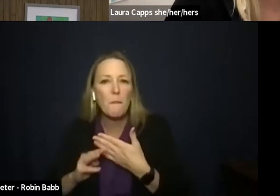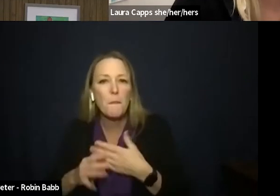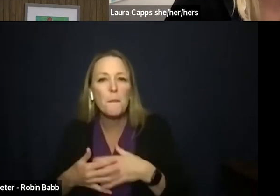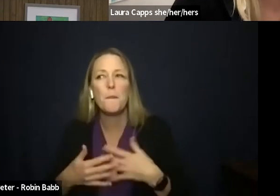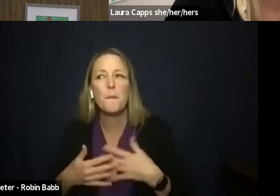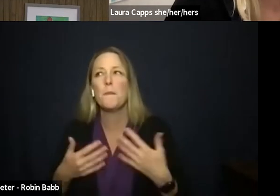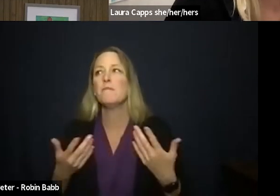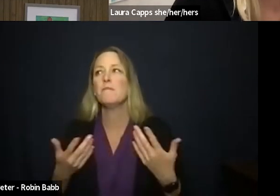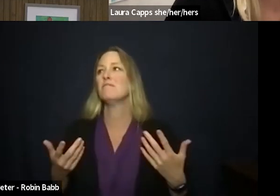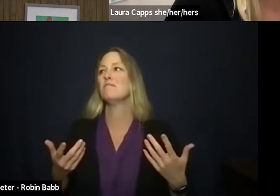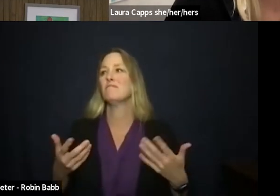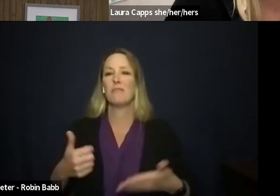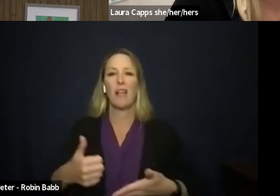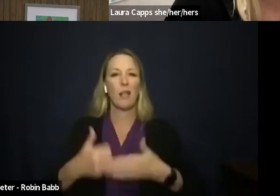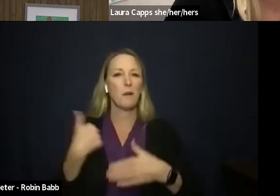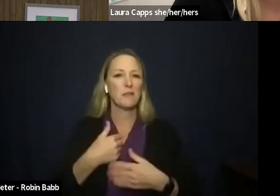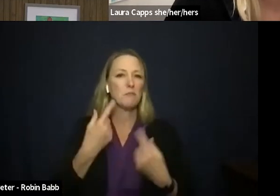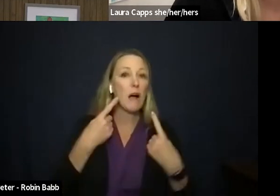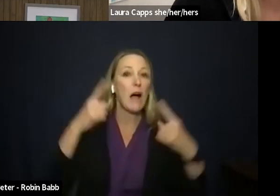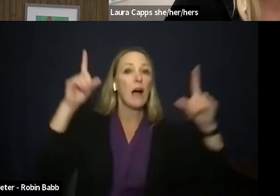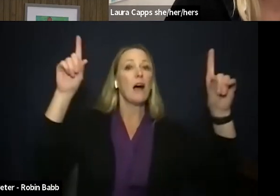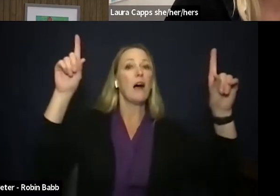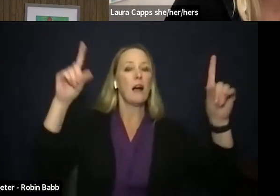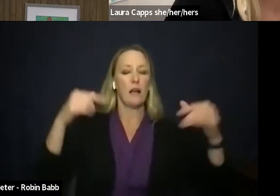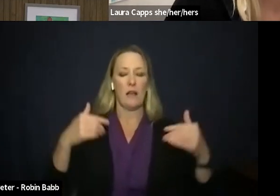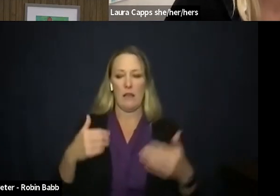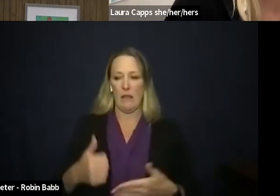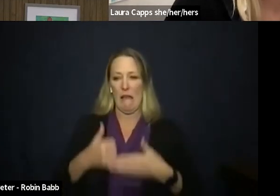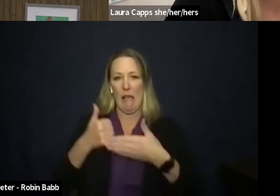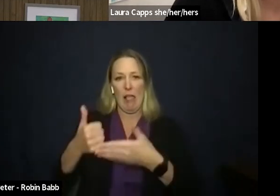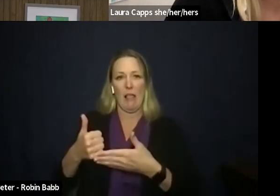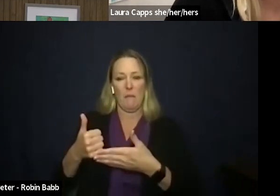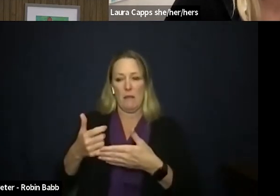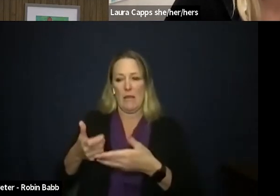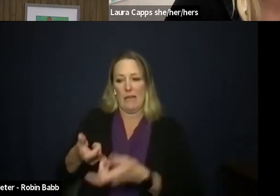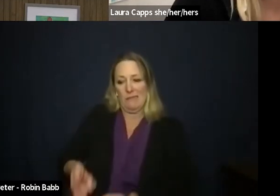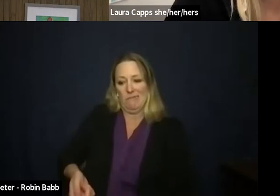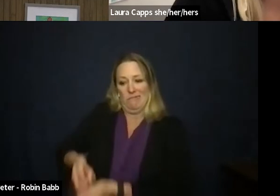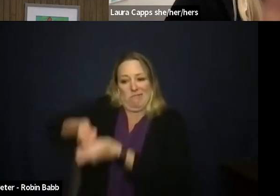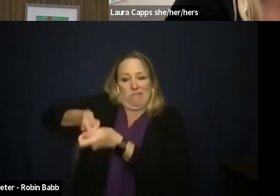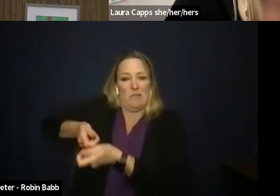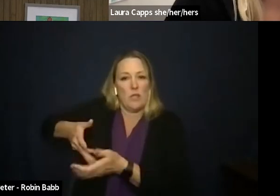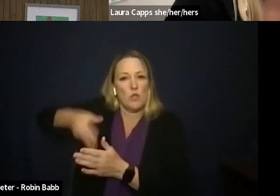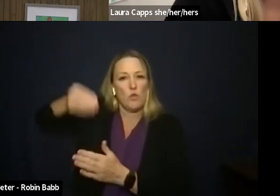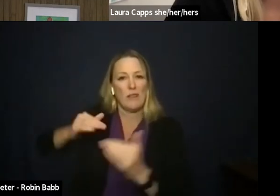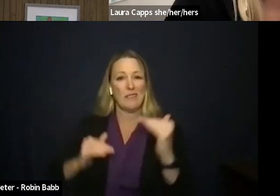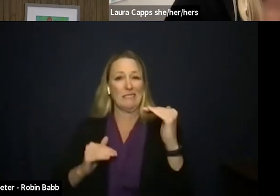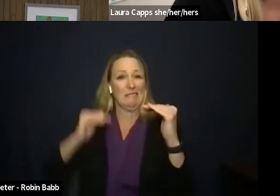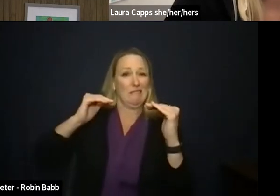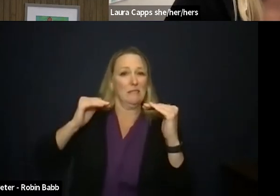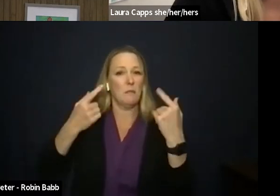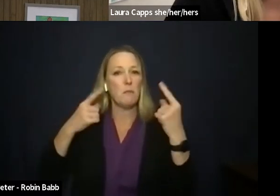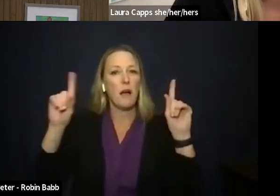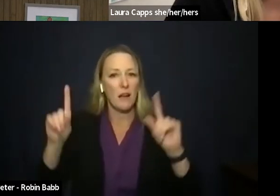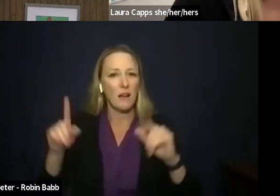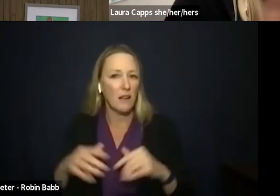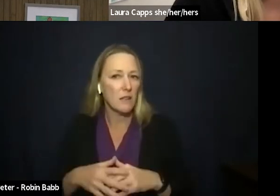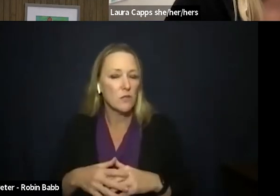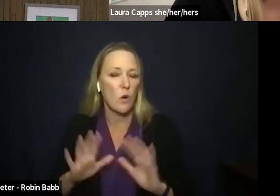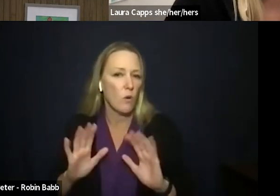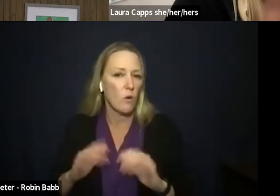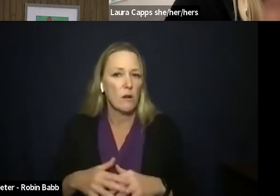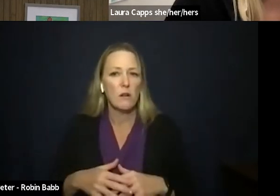able to bring up the achievement gap you know for our students so that our students do better miss ford could i just clarify